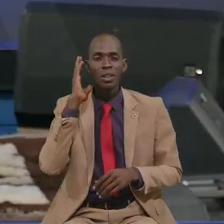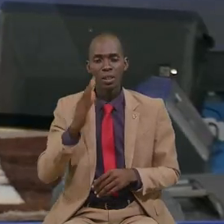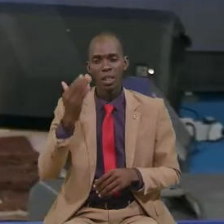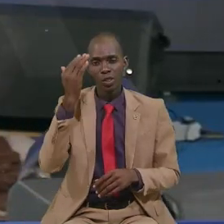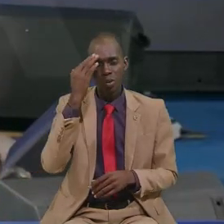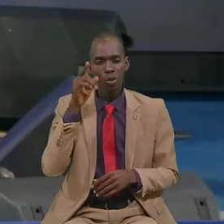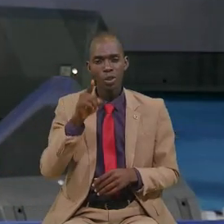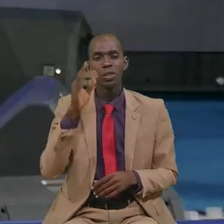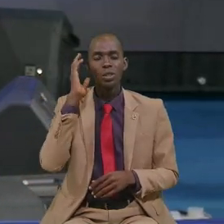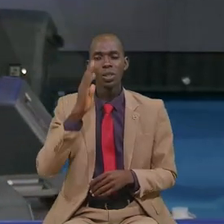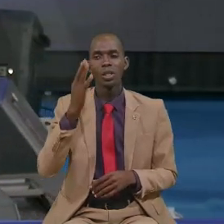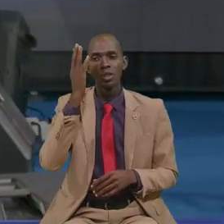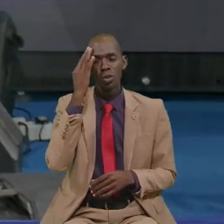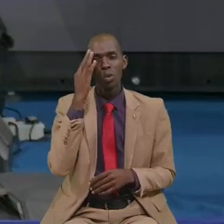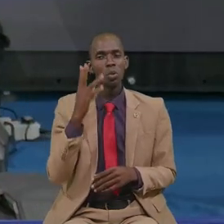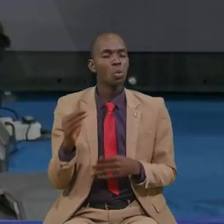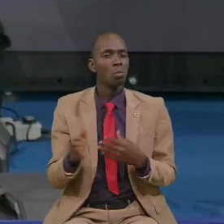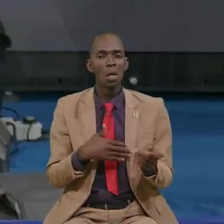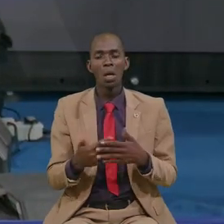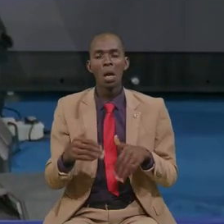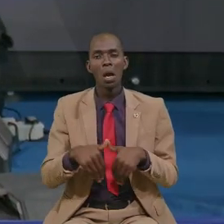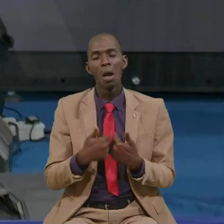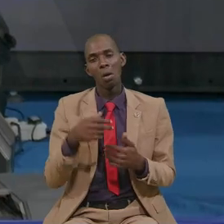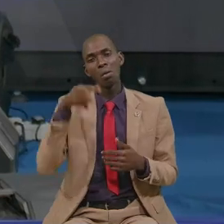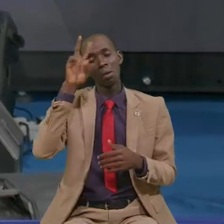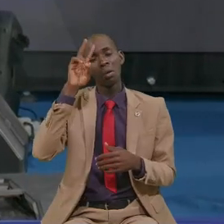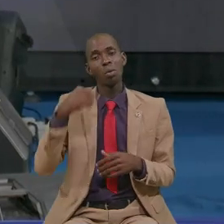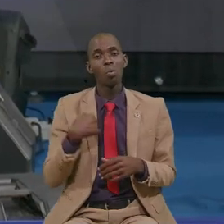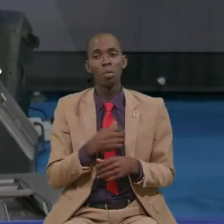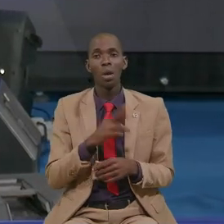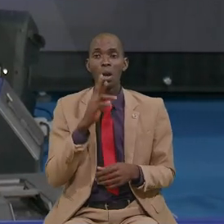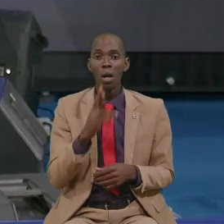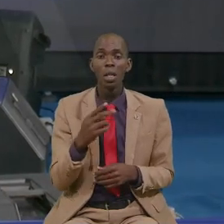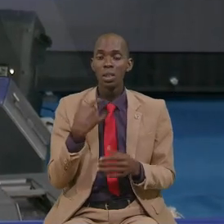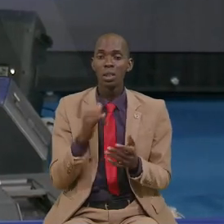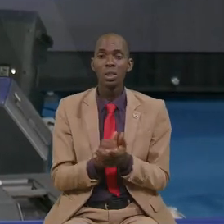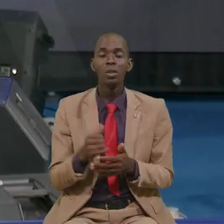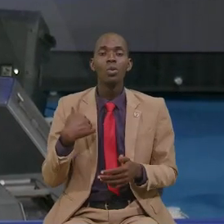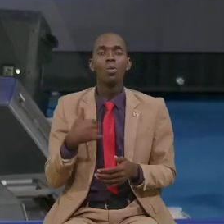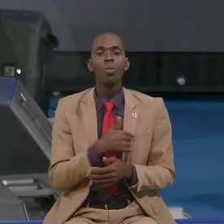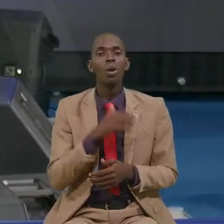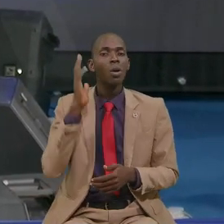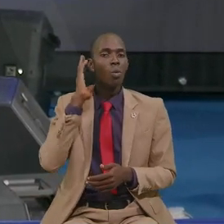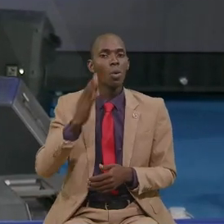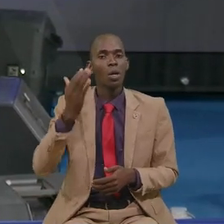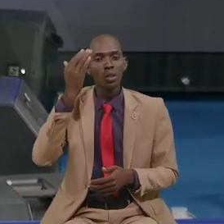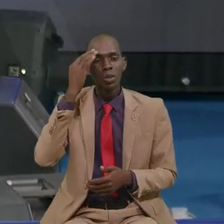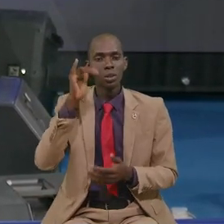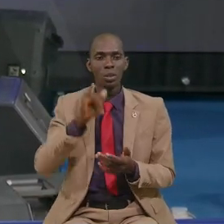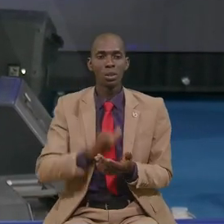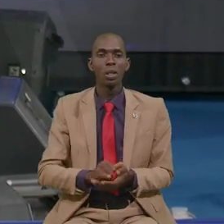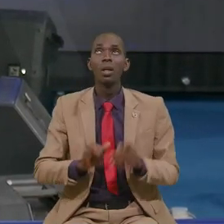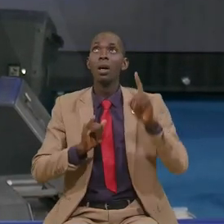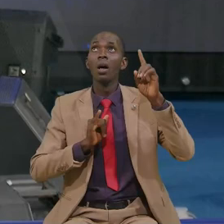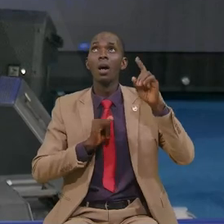shall know. However ignorant we are, he says, we shall know that I am